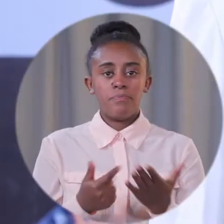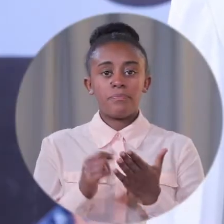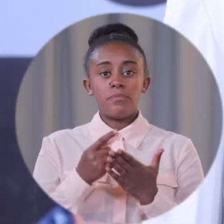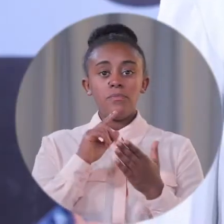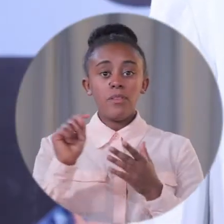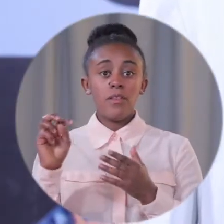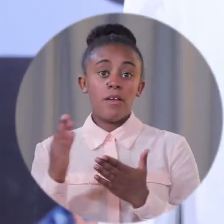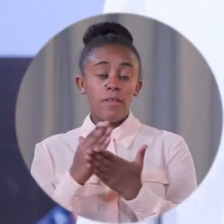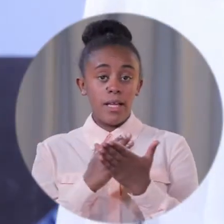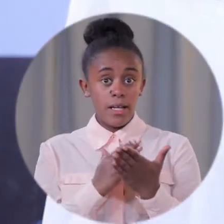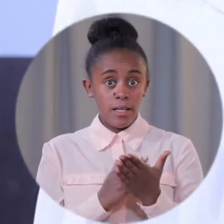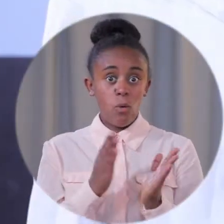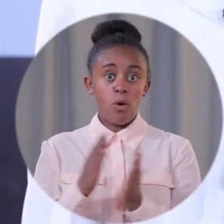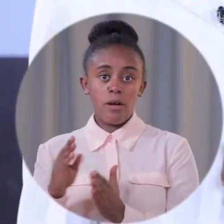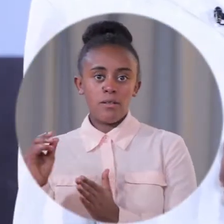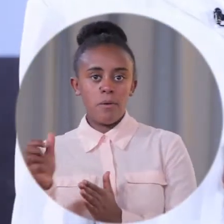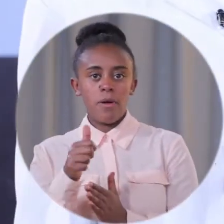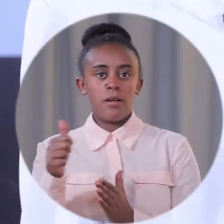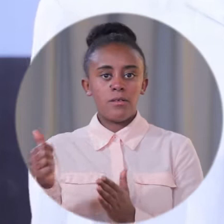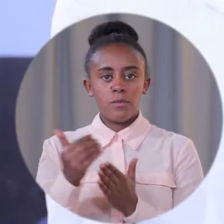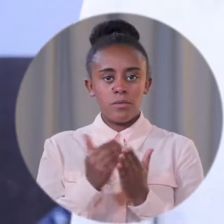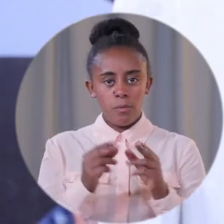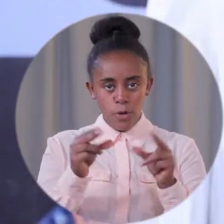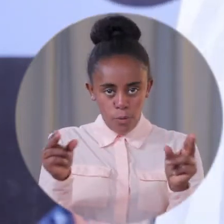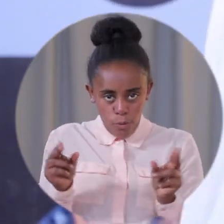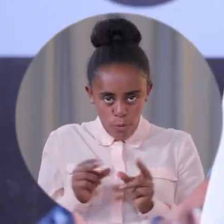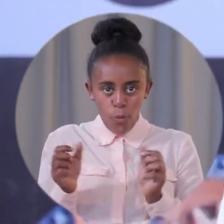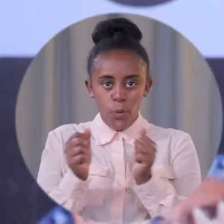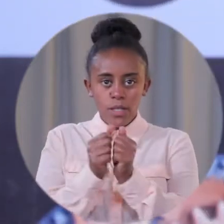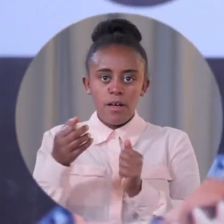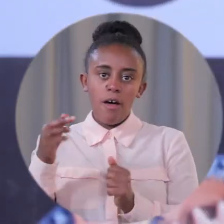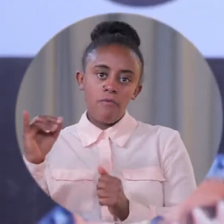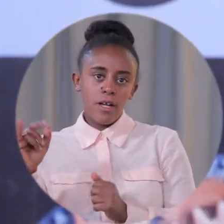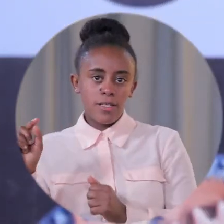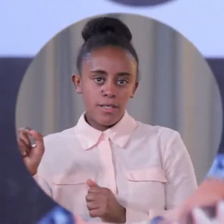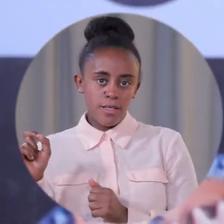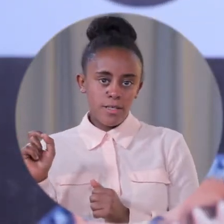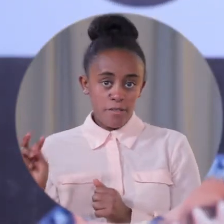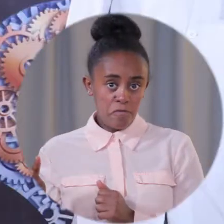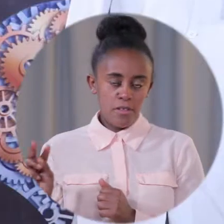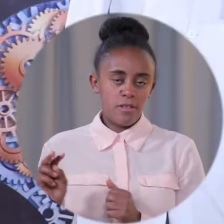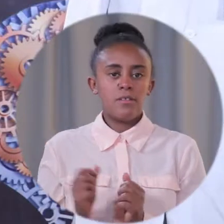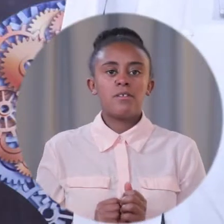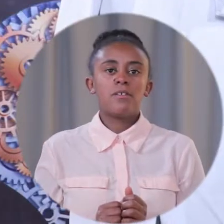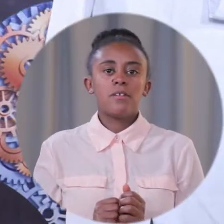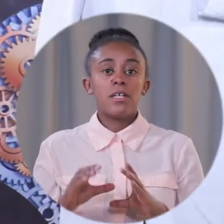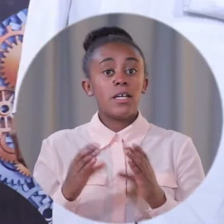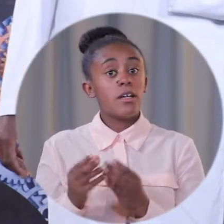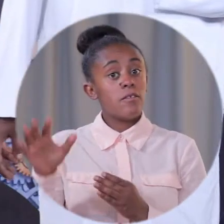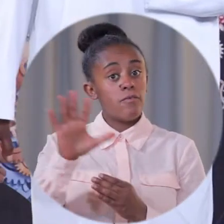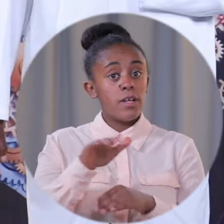This is a television lesson organized by Addis Ababa Education Bureau with Afri Health. Grade